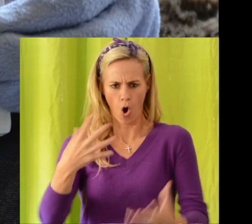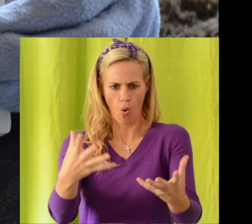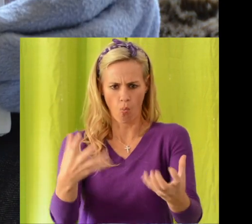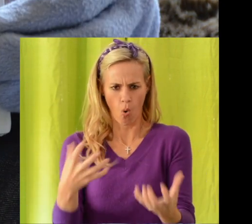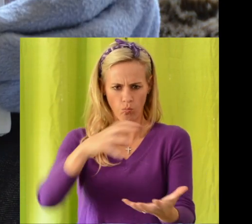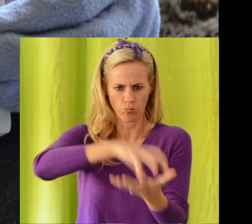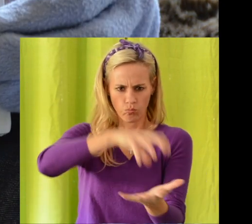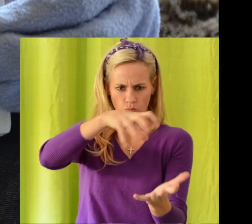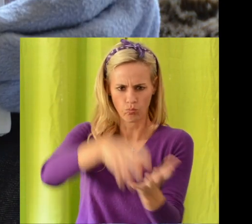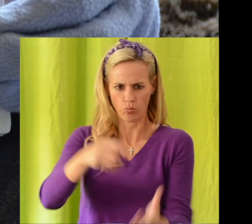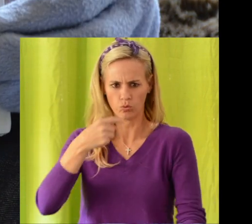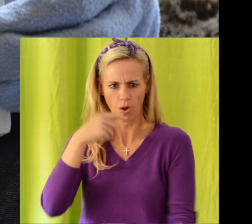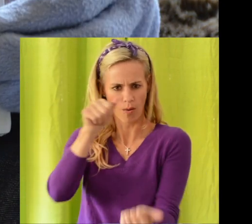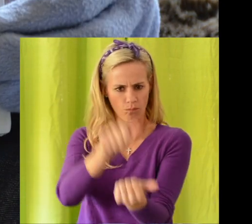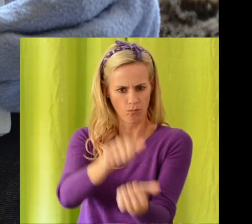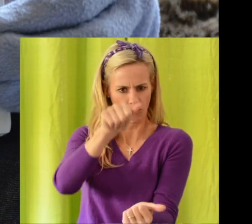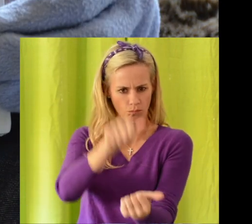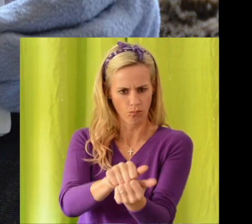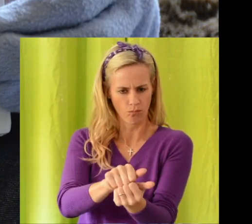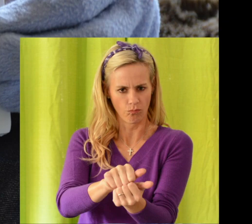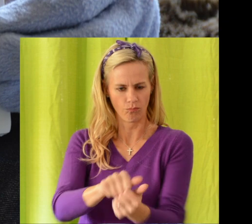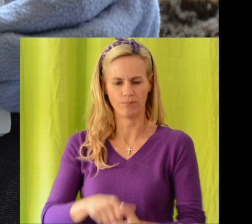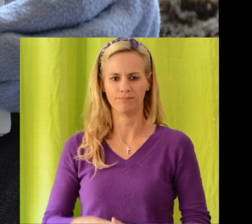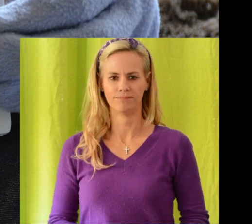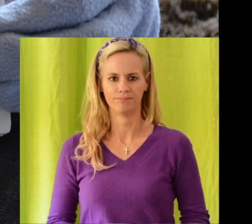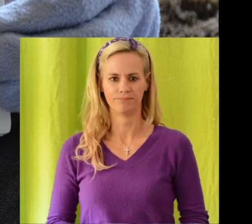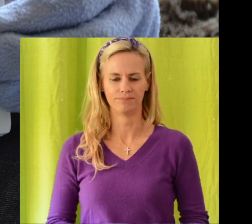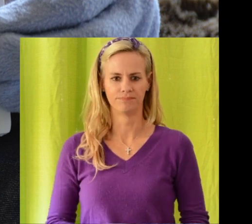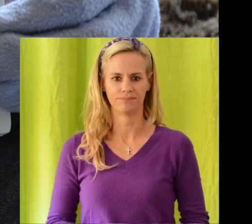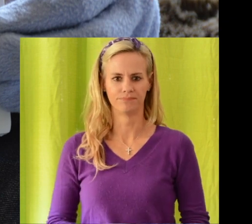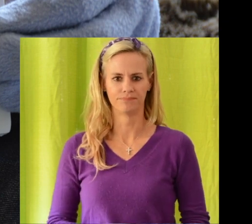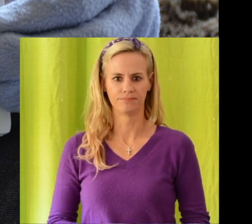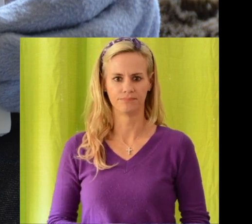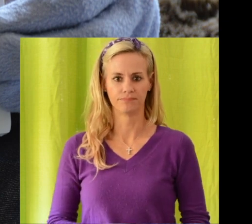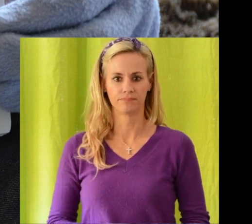I want a cookie, said Alfie in a big deep voice.